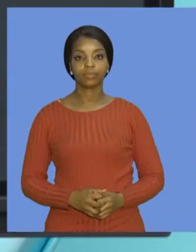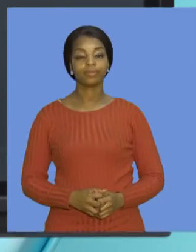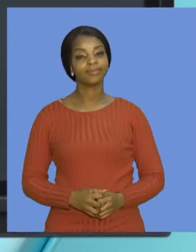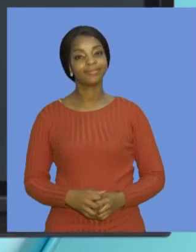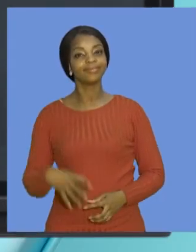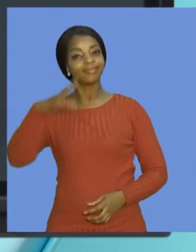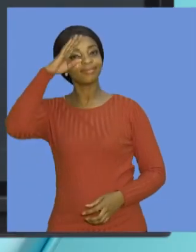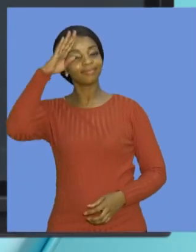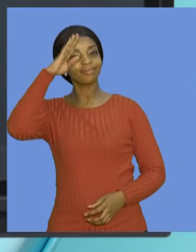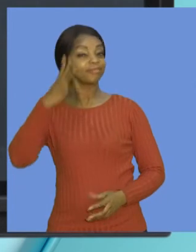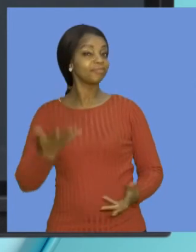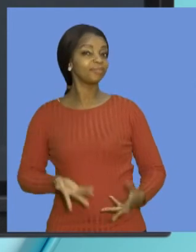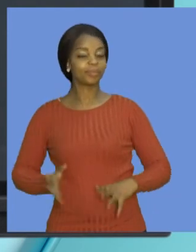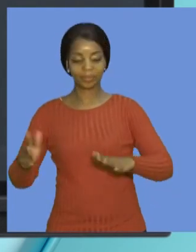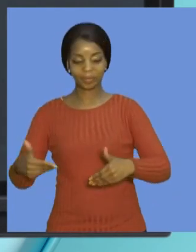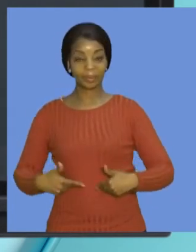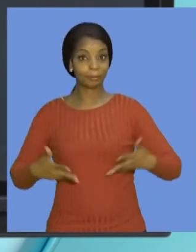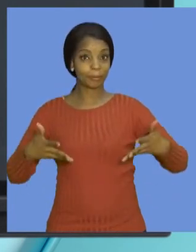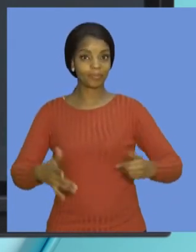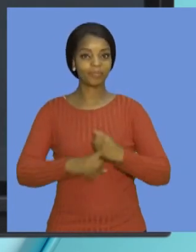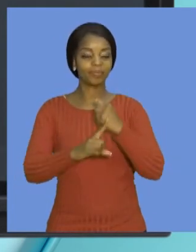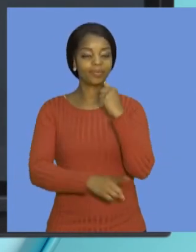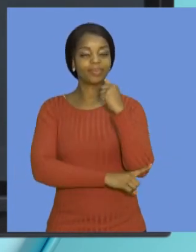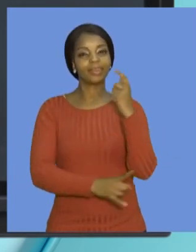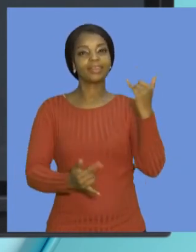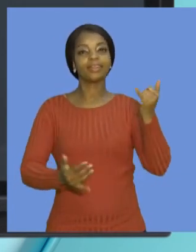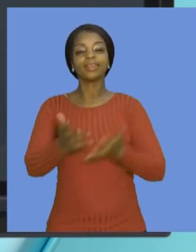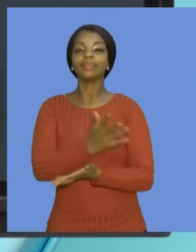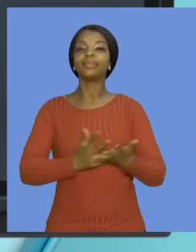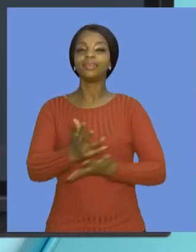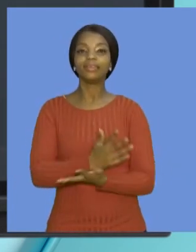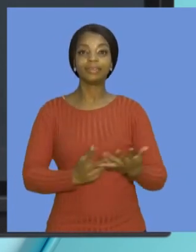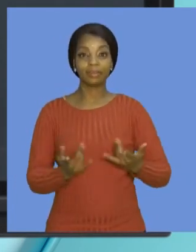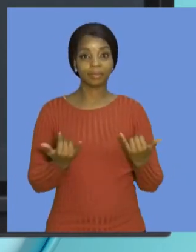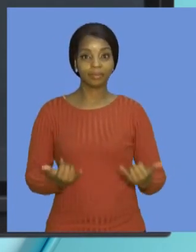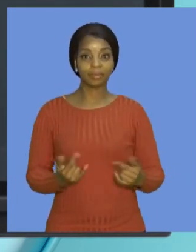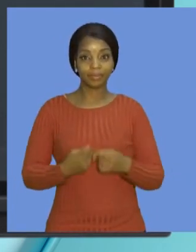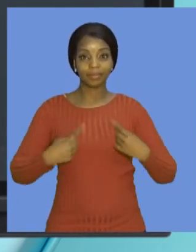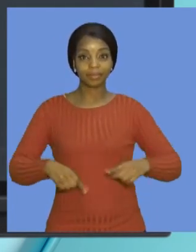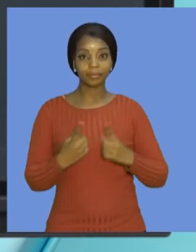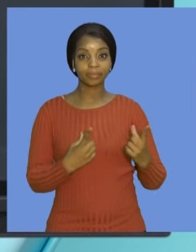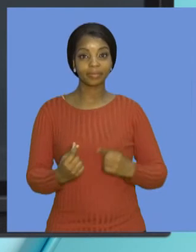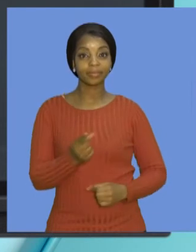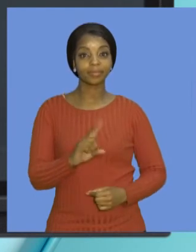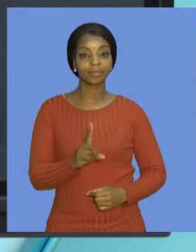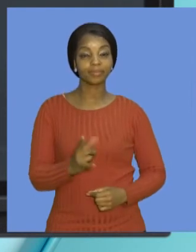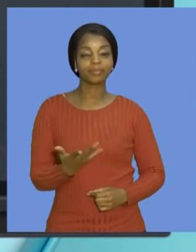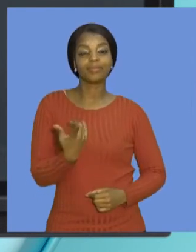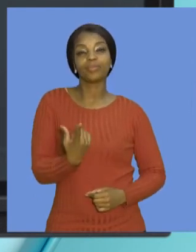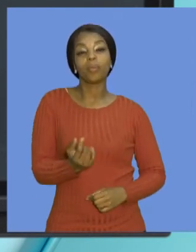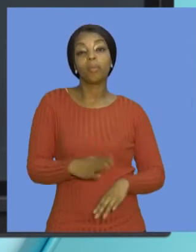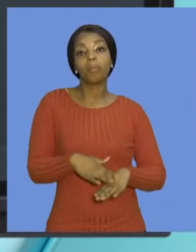Hi guys, welcome back to the last segment of the day. So right now we are actually going to look at some